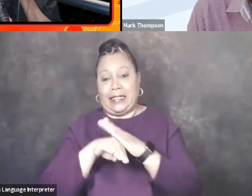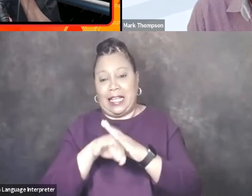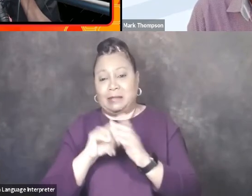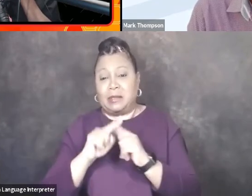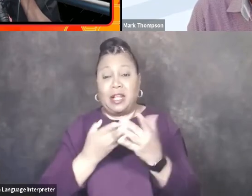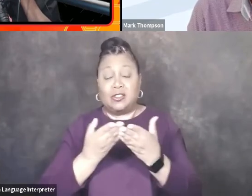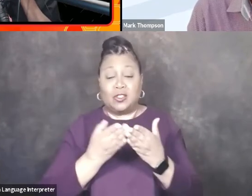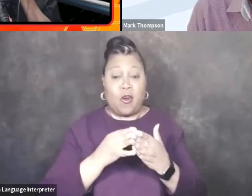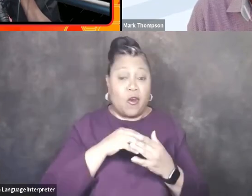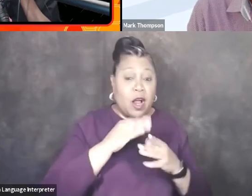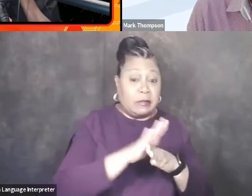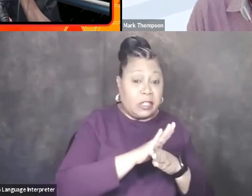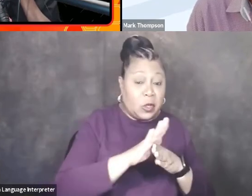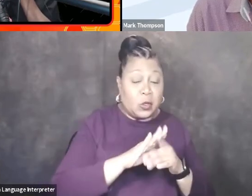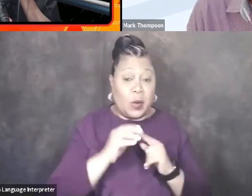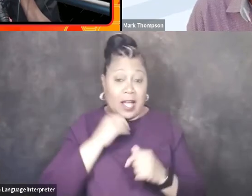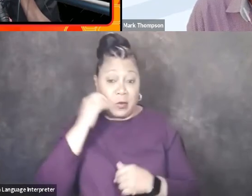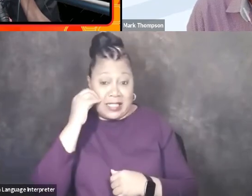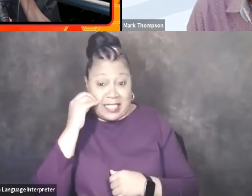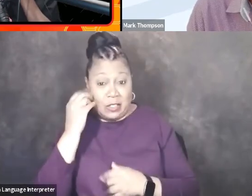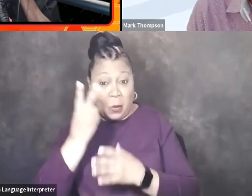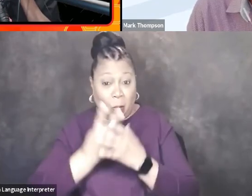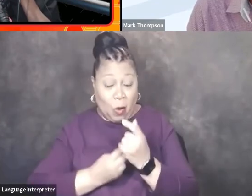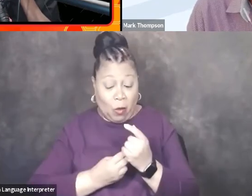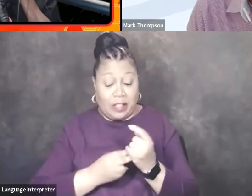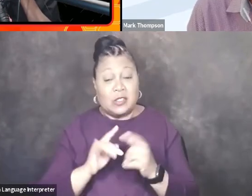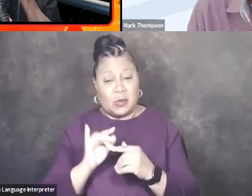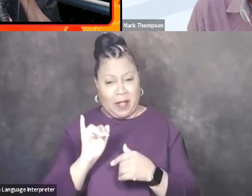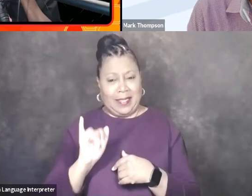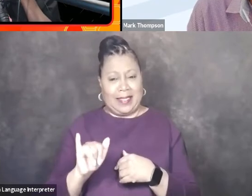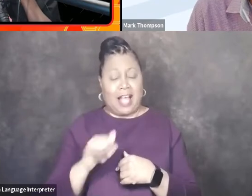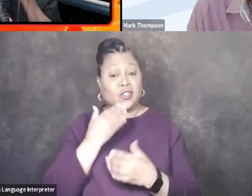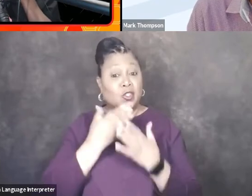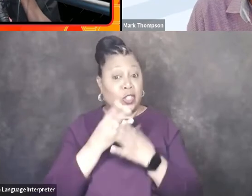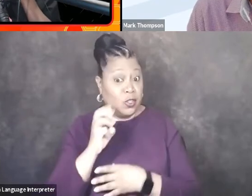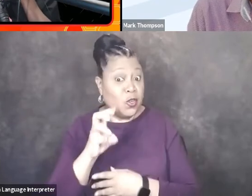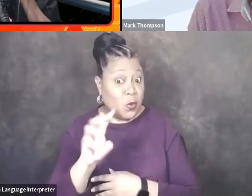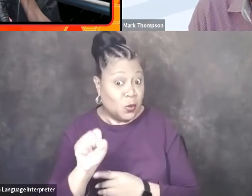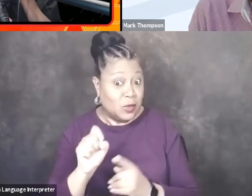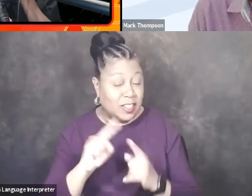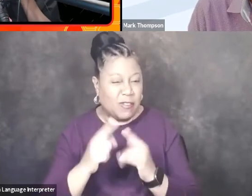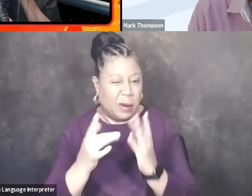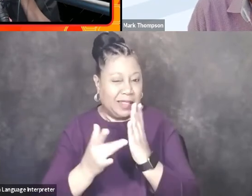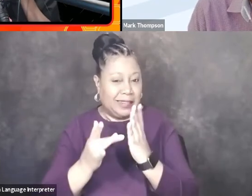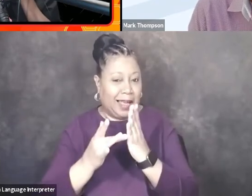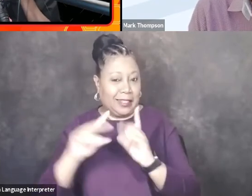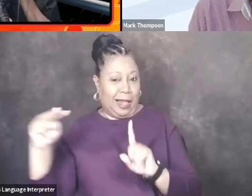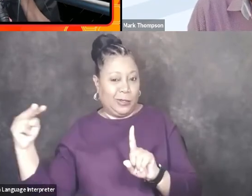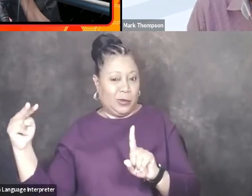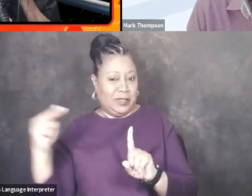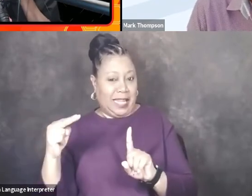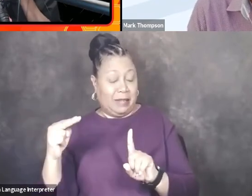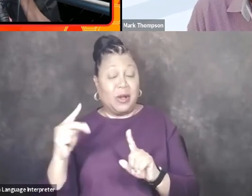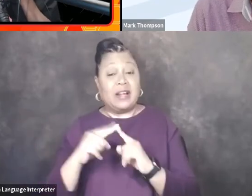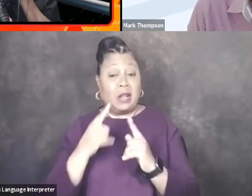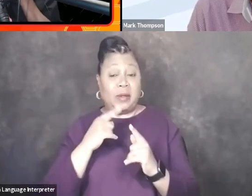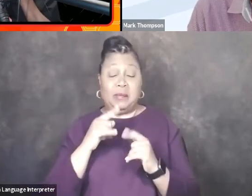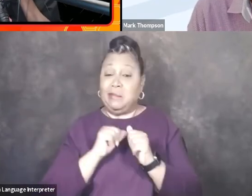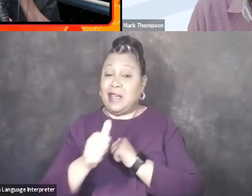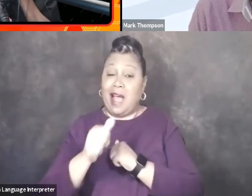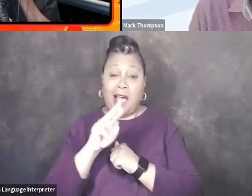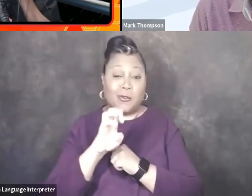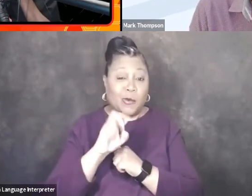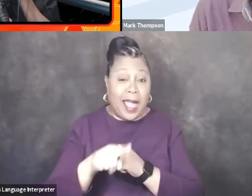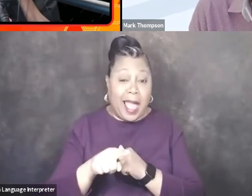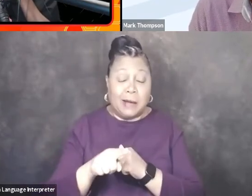and residential typically. So I think that's good news from a technological standpoint. This is going beyond ramps and